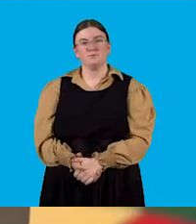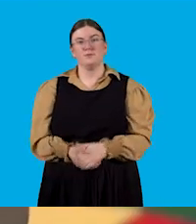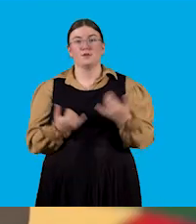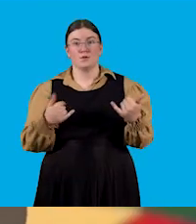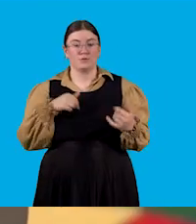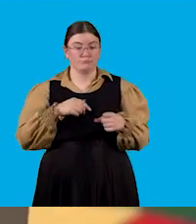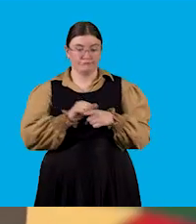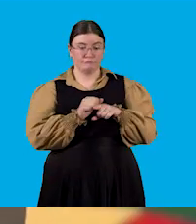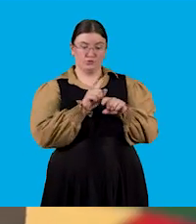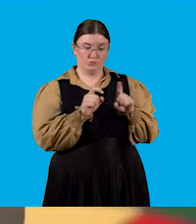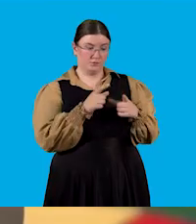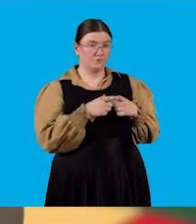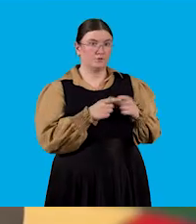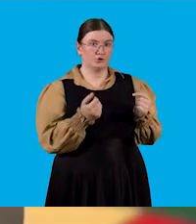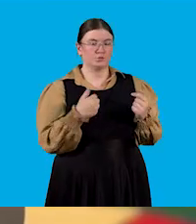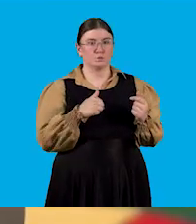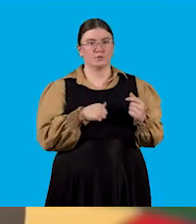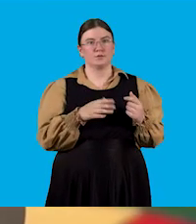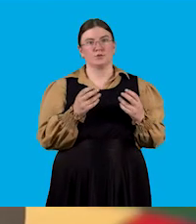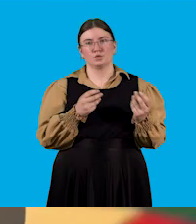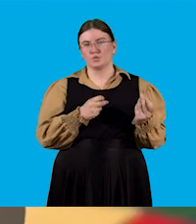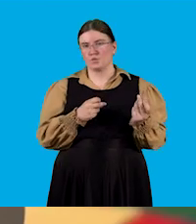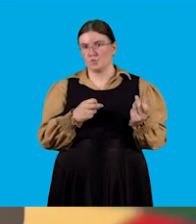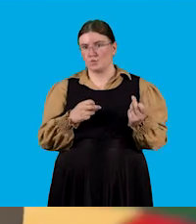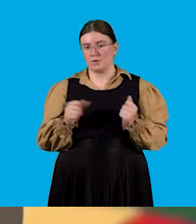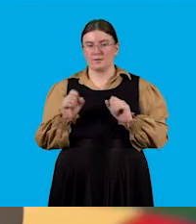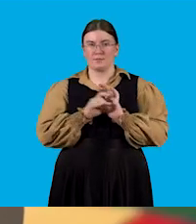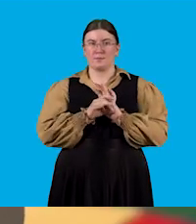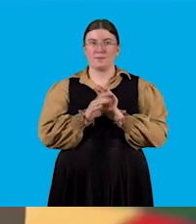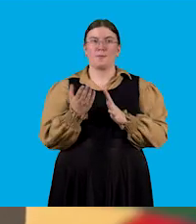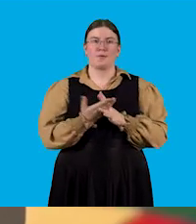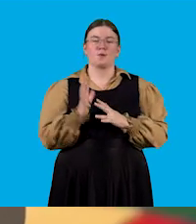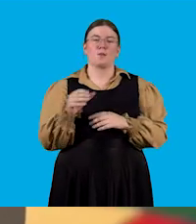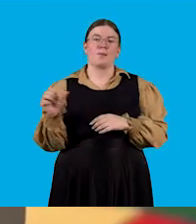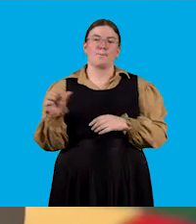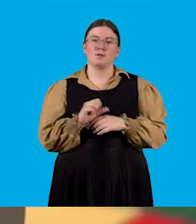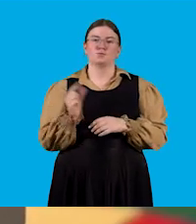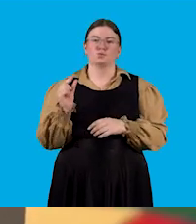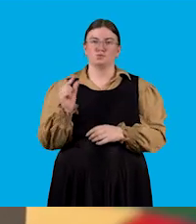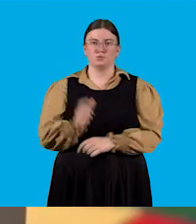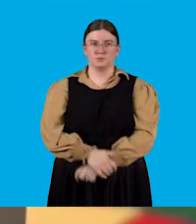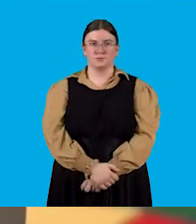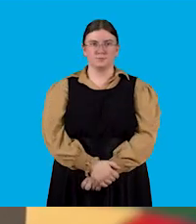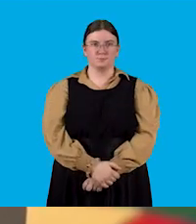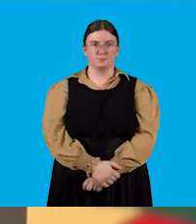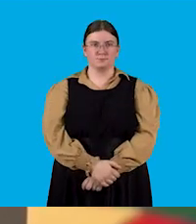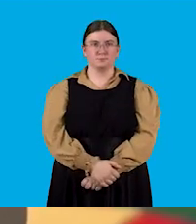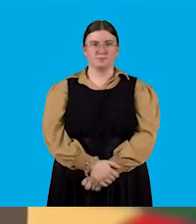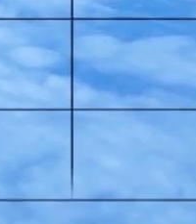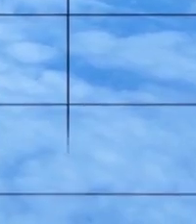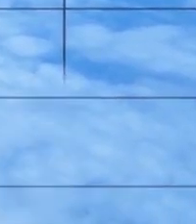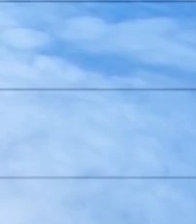Now that we are done with our practice questions, we are going to take a short ad break and we'll be back shortly.